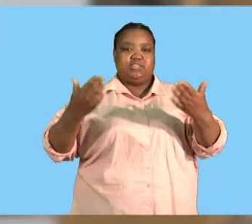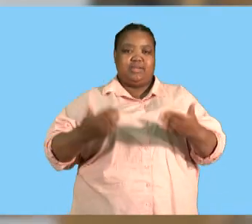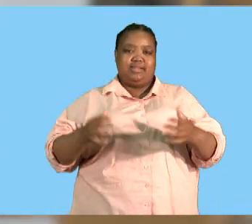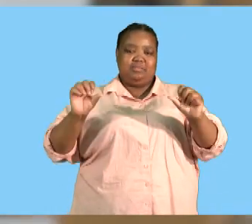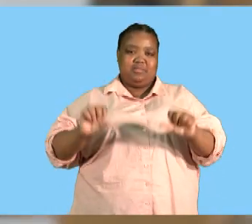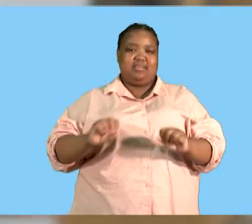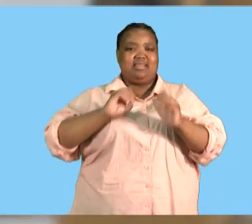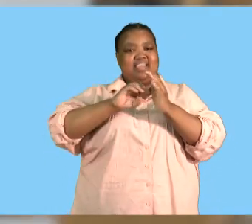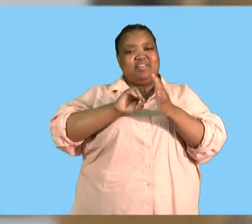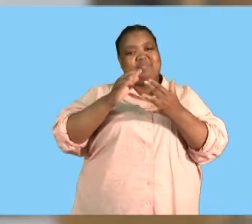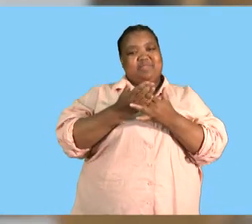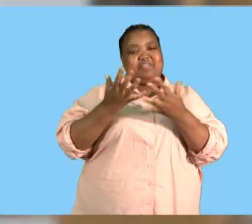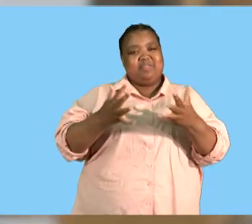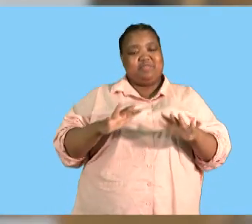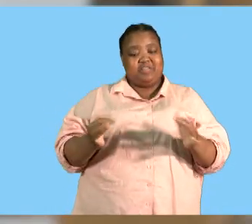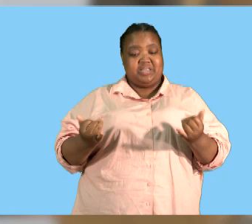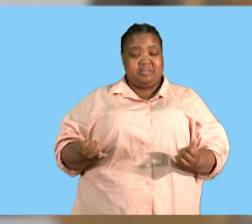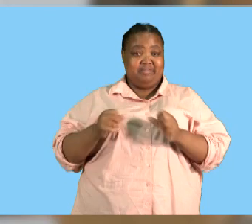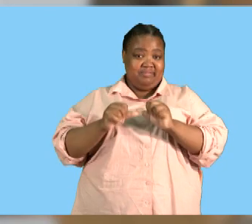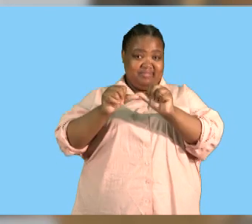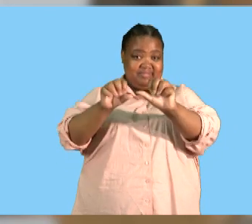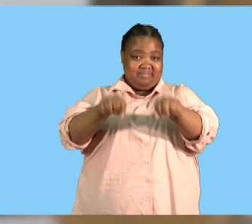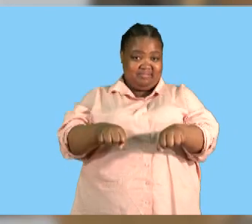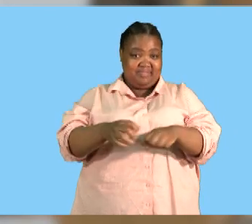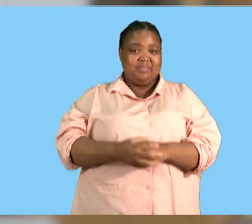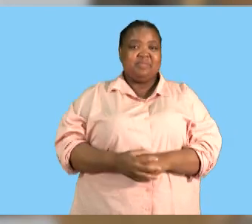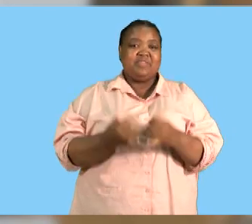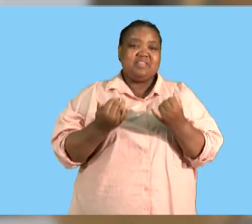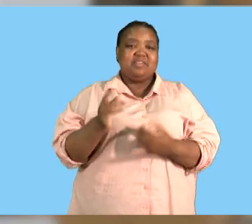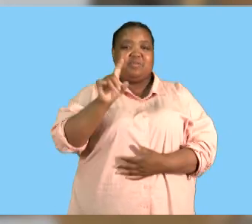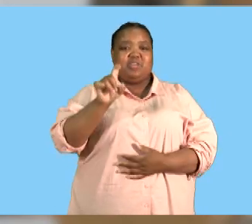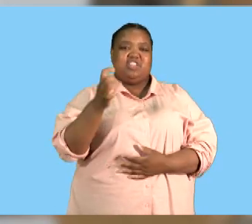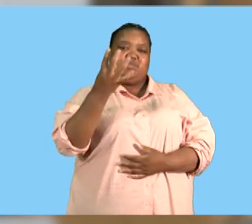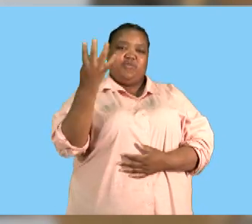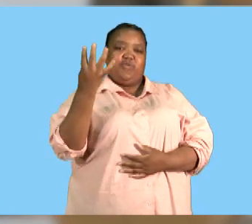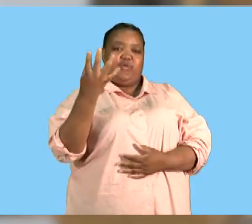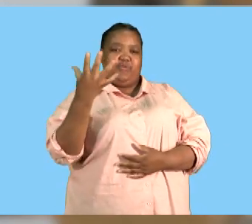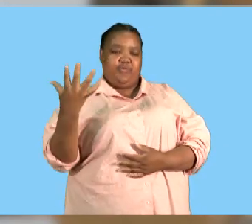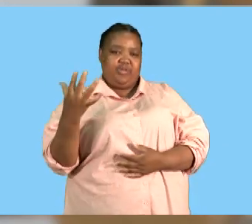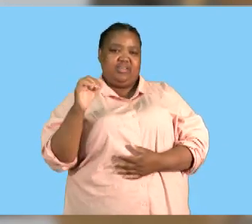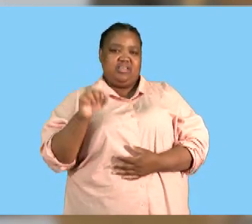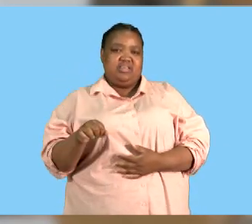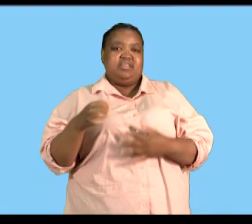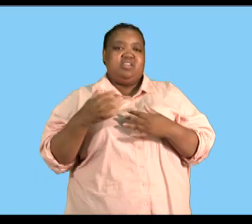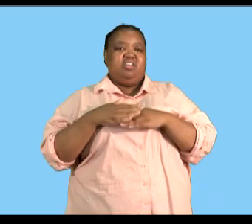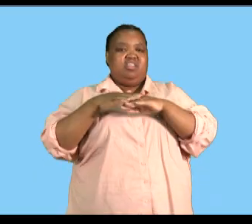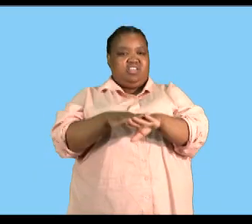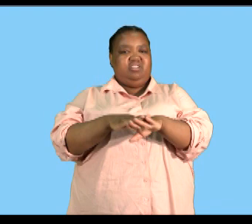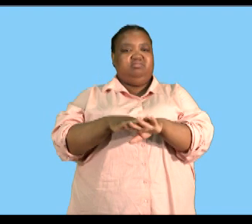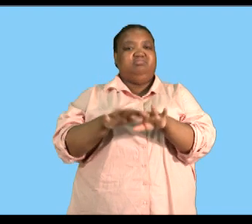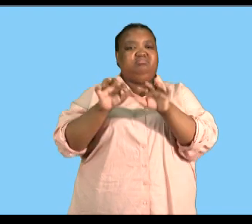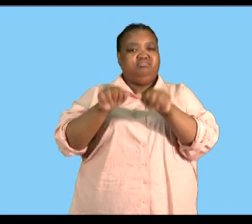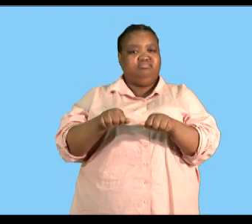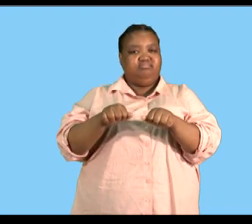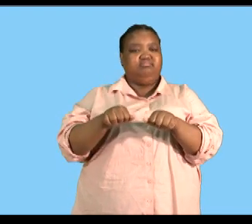Welcome back from an ad break. Now let us continue by looking at question 4 and 5, of which it will be integrated context